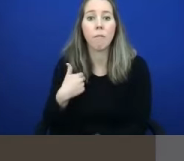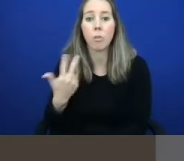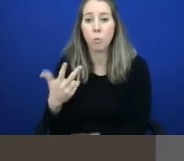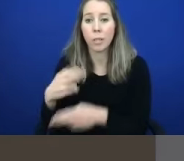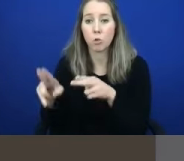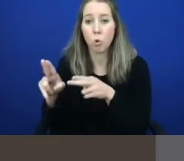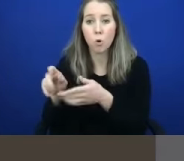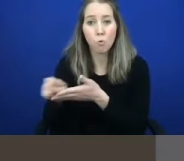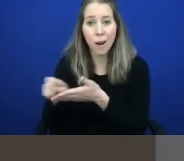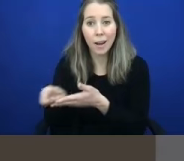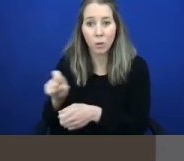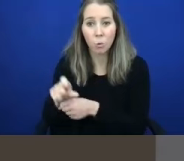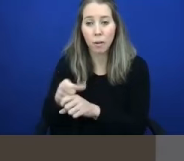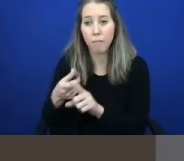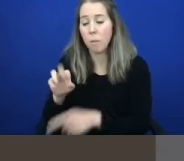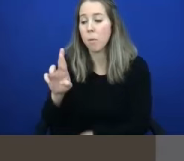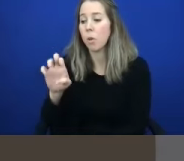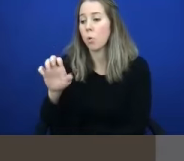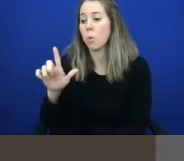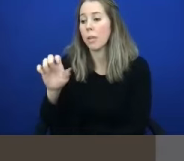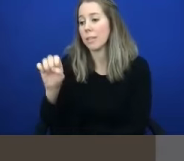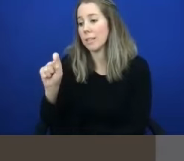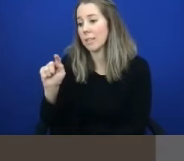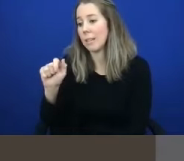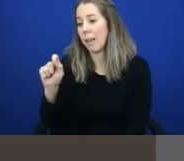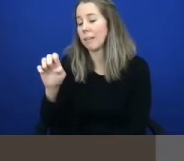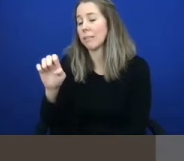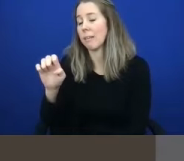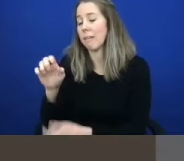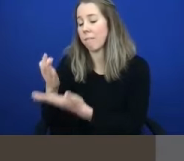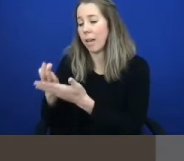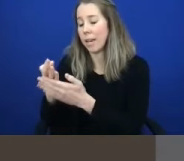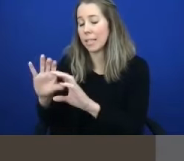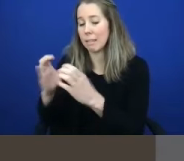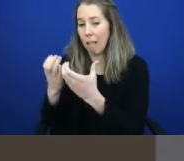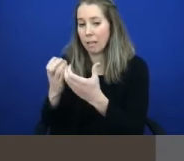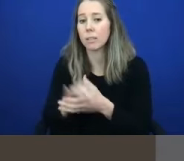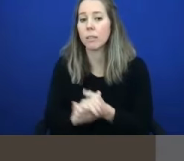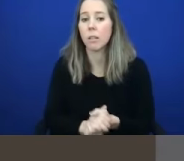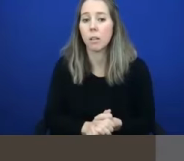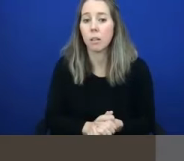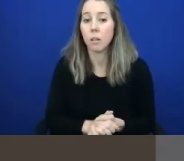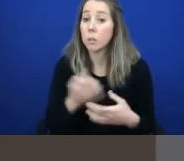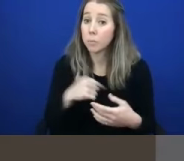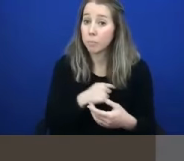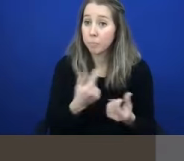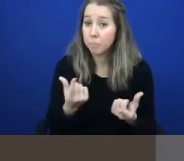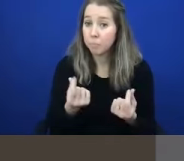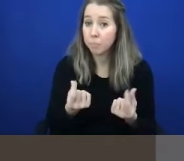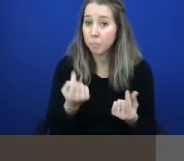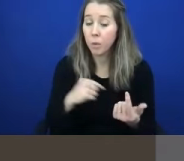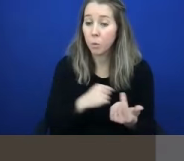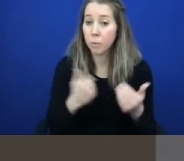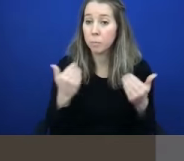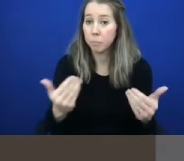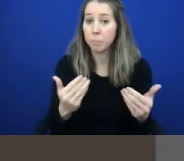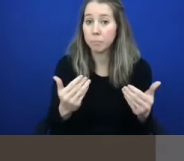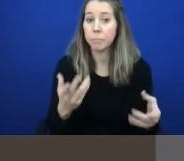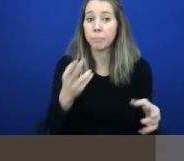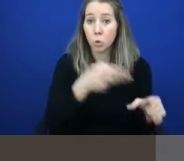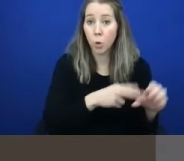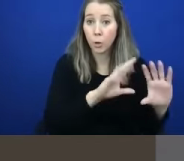writing assignments from a real estate finance class. And so what we're going to do is we're going to put you into